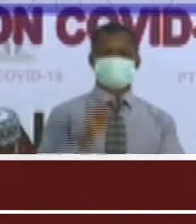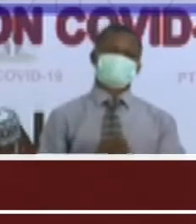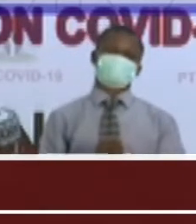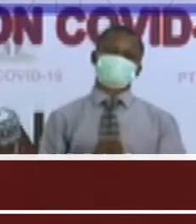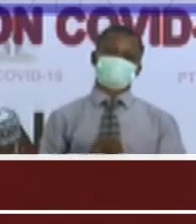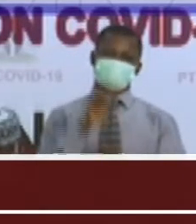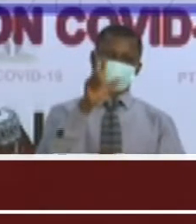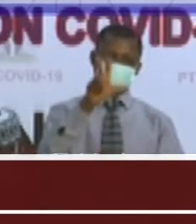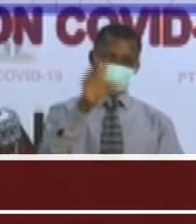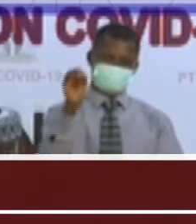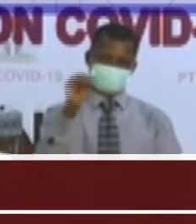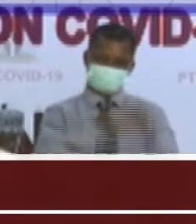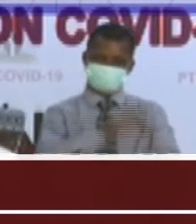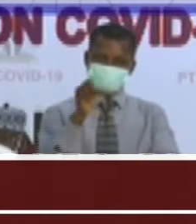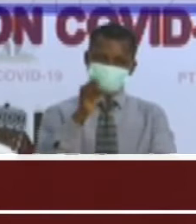They are still here.